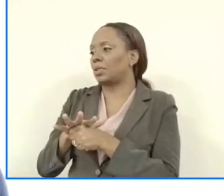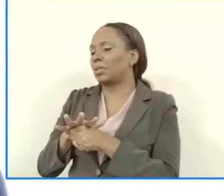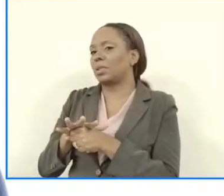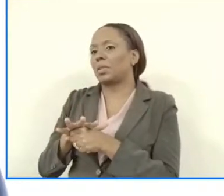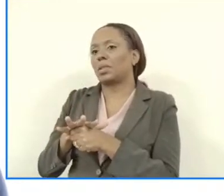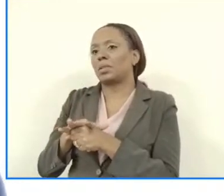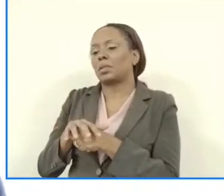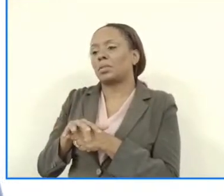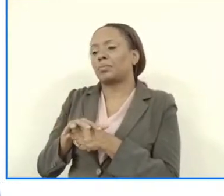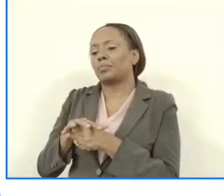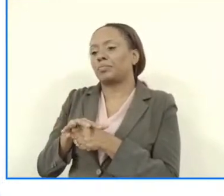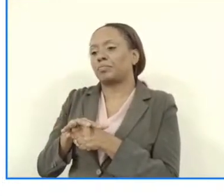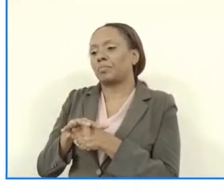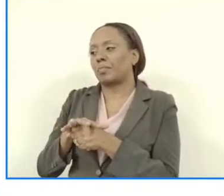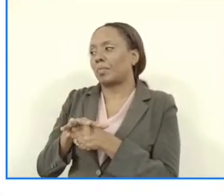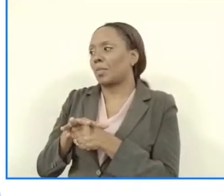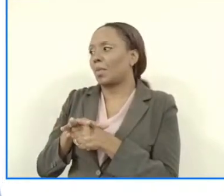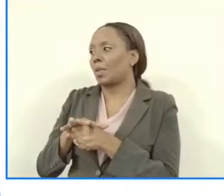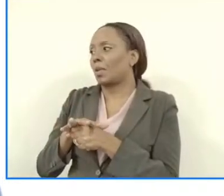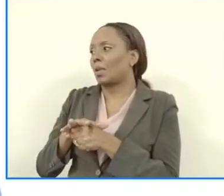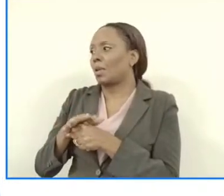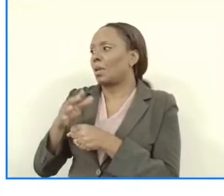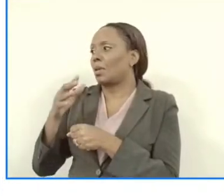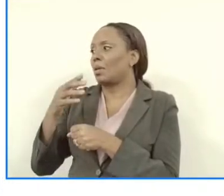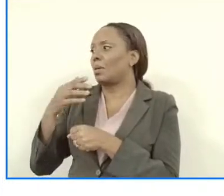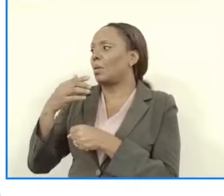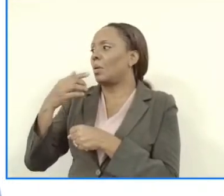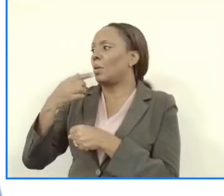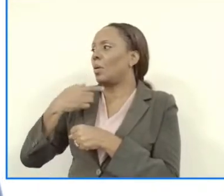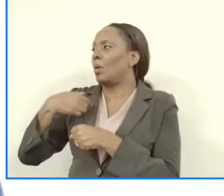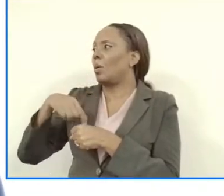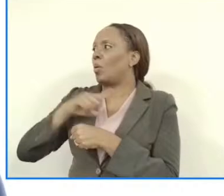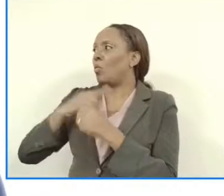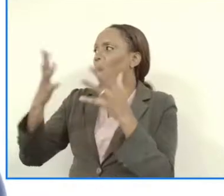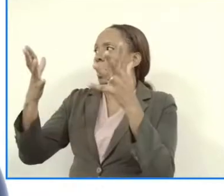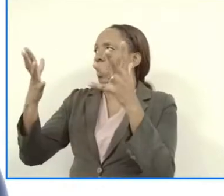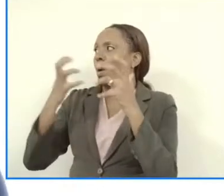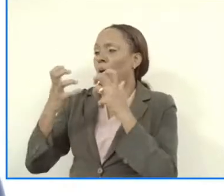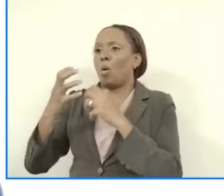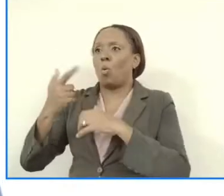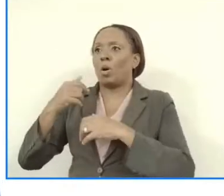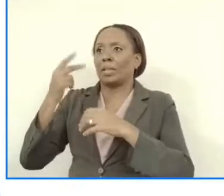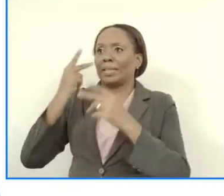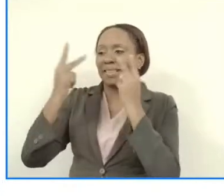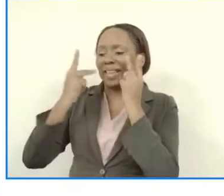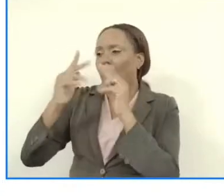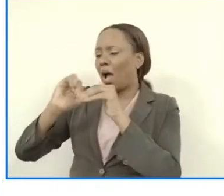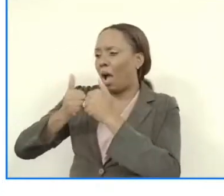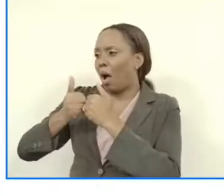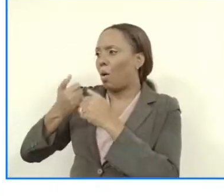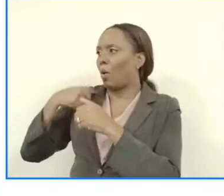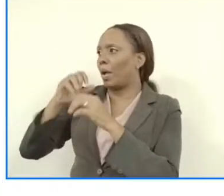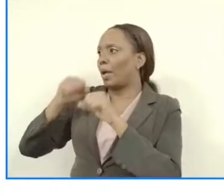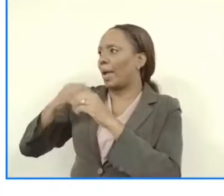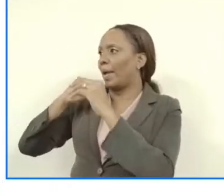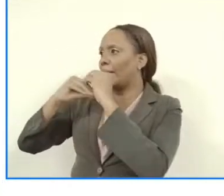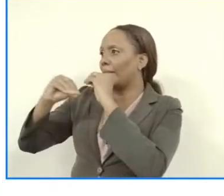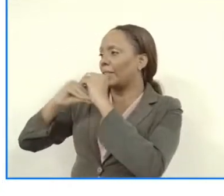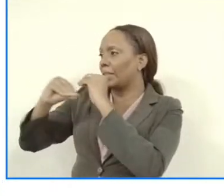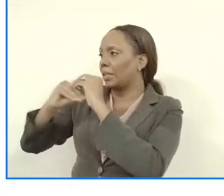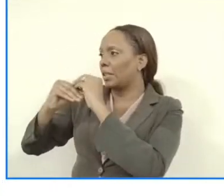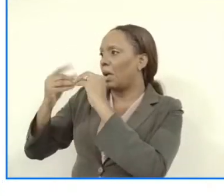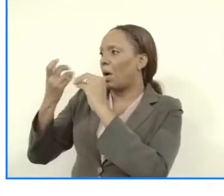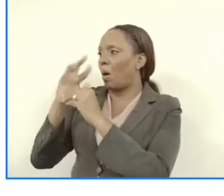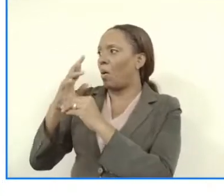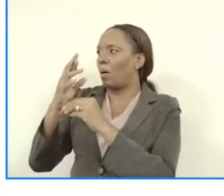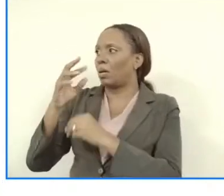a switch at the substation, which energizes that main artery, as well as the